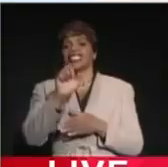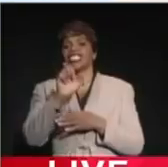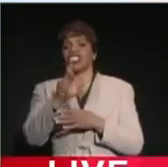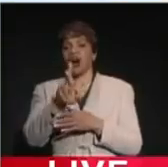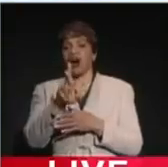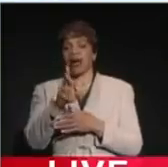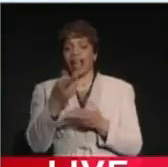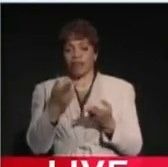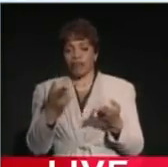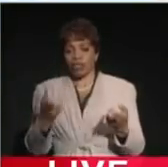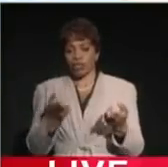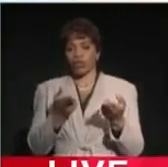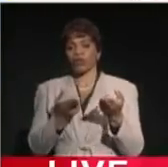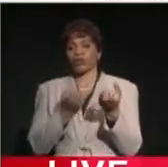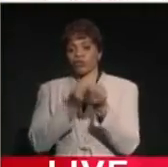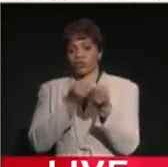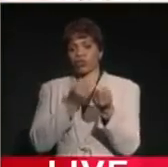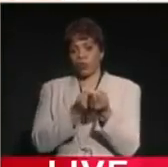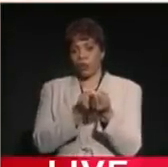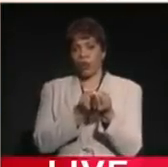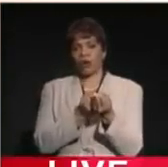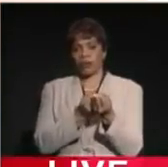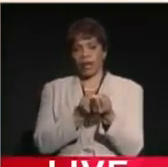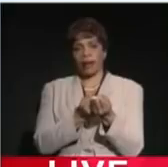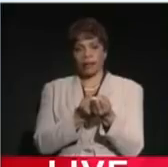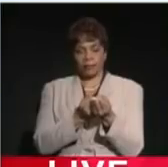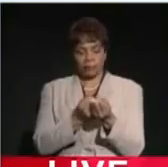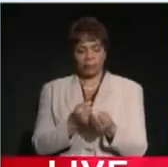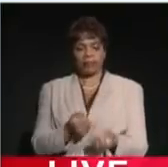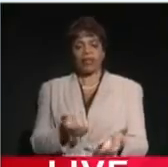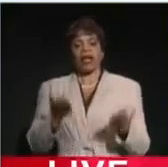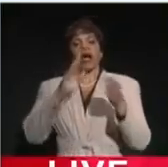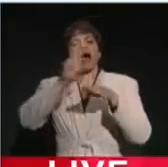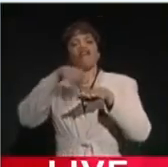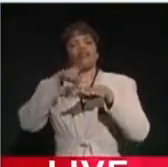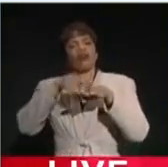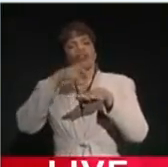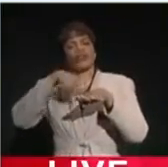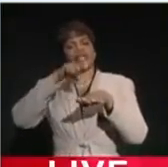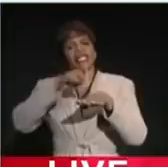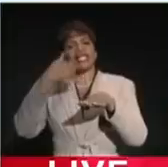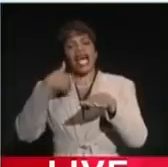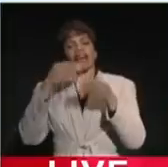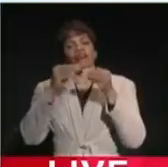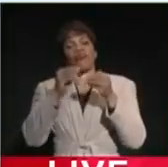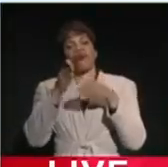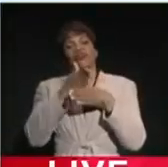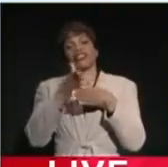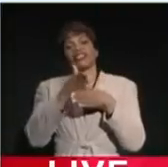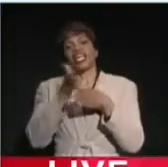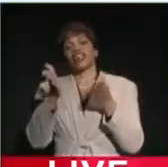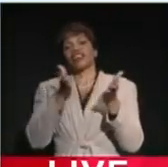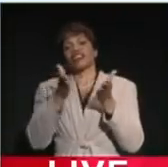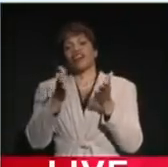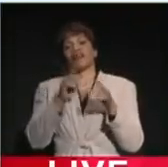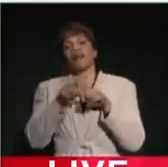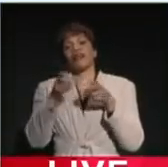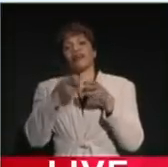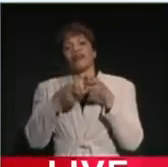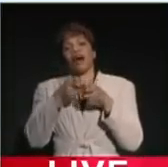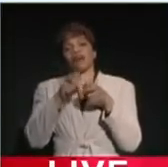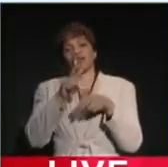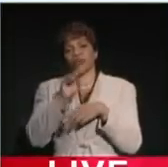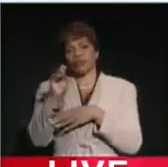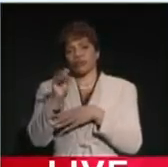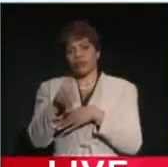aggressive. Ms. Guadagno. Well, of course, we have to do more shared services. The problem is if we don't have an arbitration cap and a 2% cap, an answer